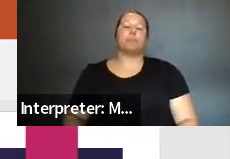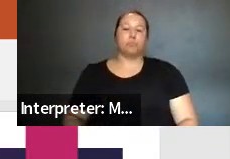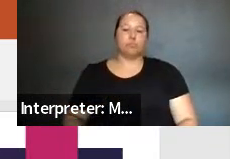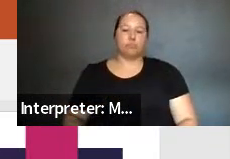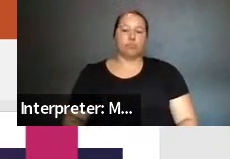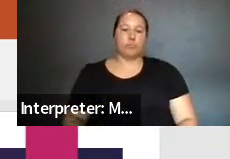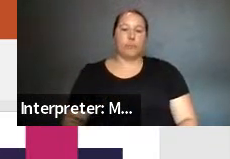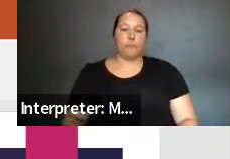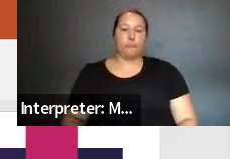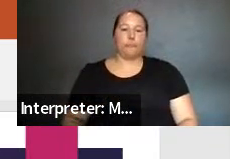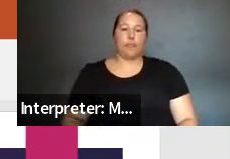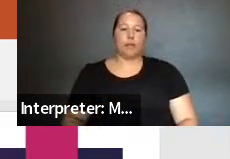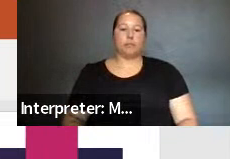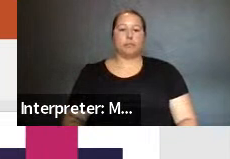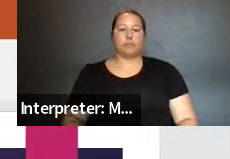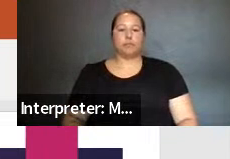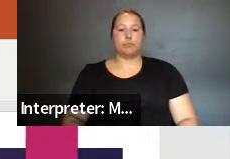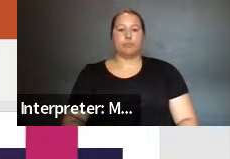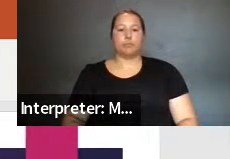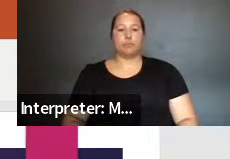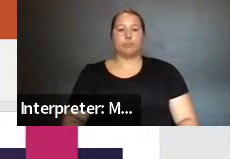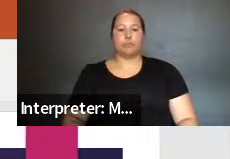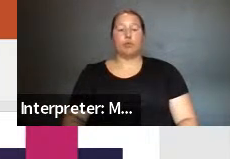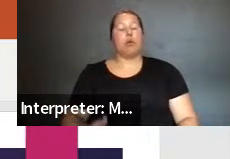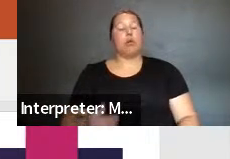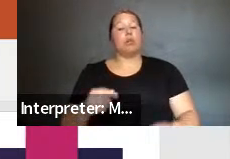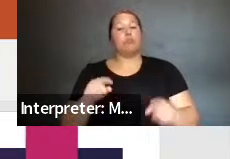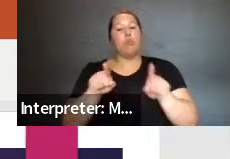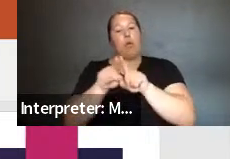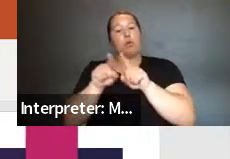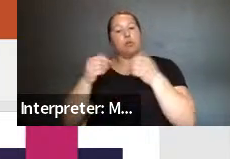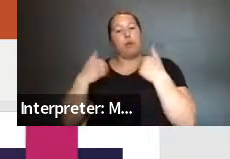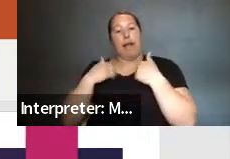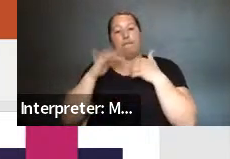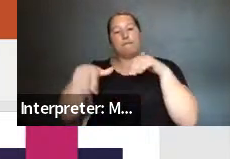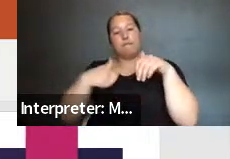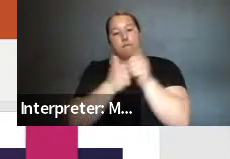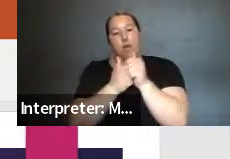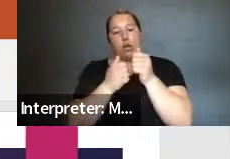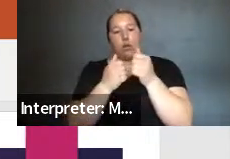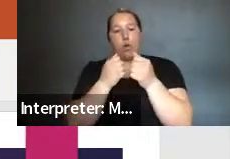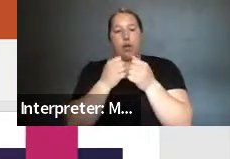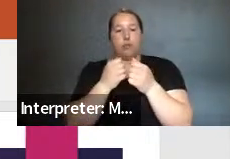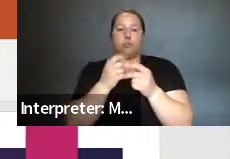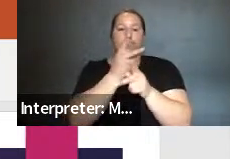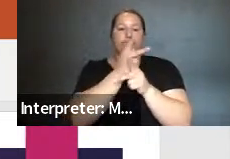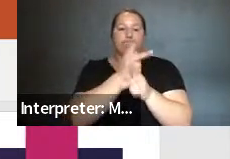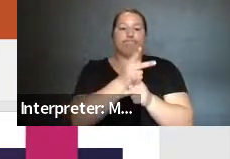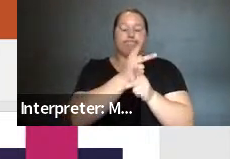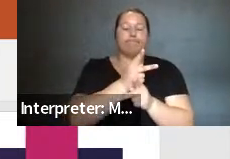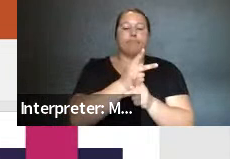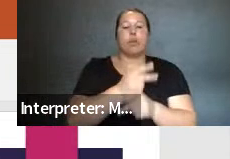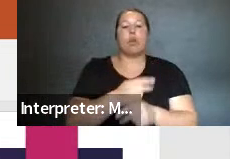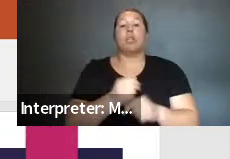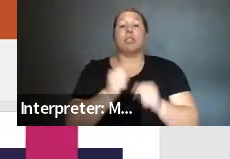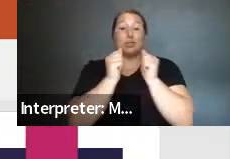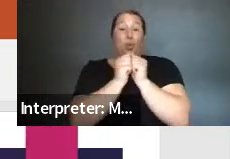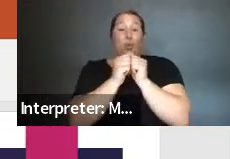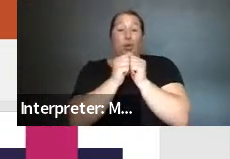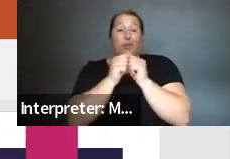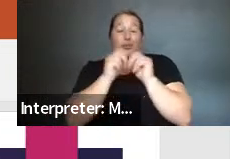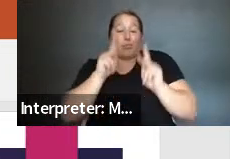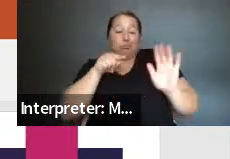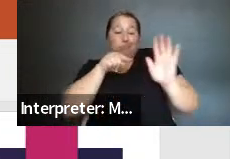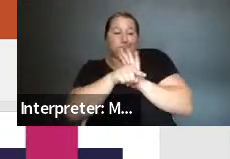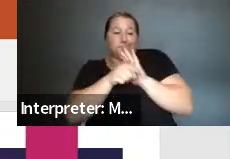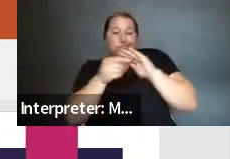area. They also provide follow-up care. So as you can imagine, with a homicide, it's not just what happens at the moment,